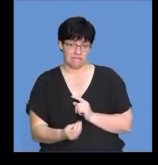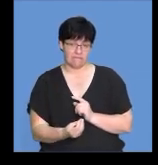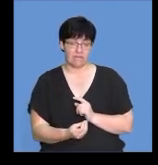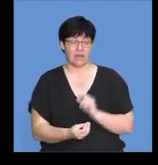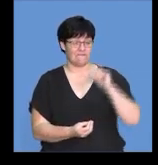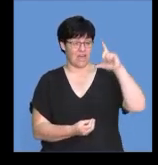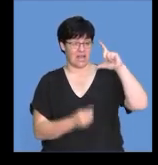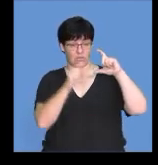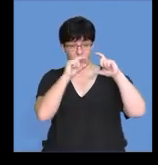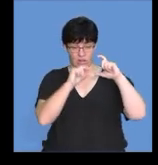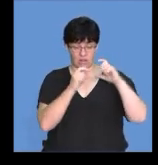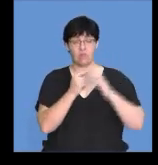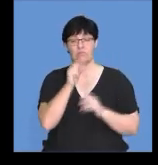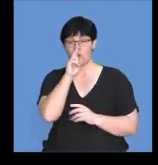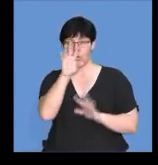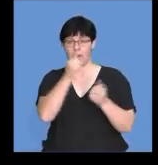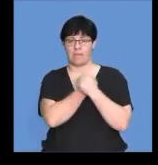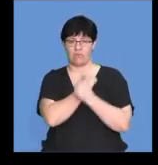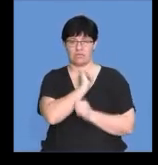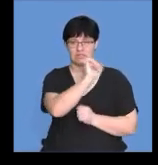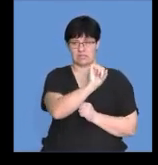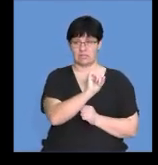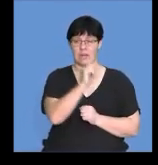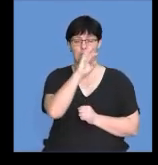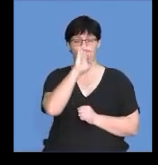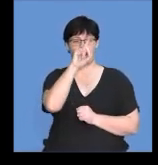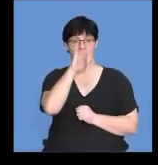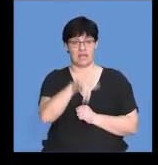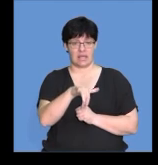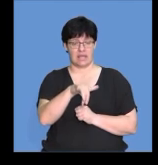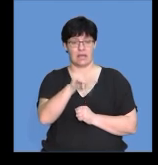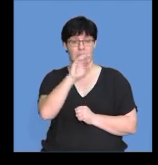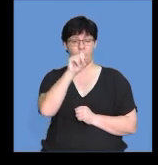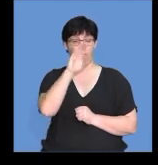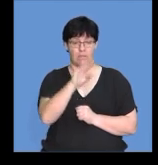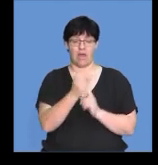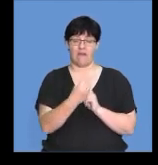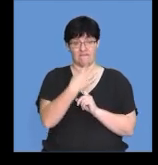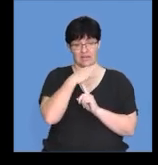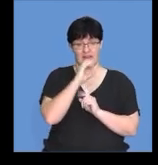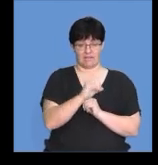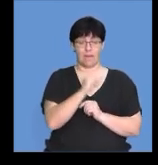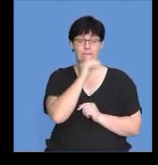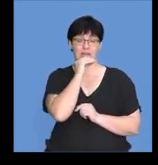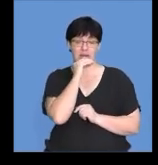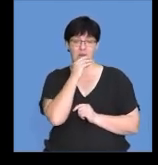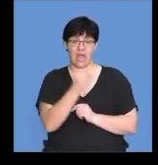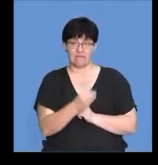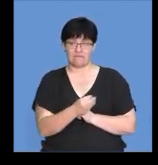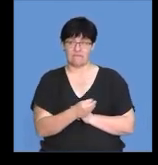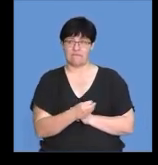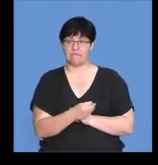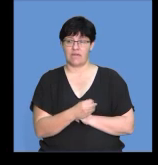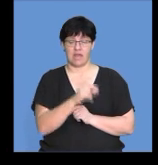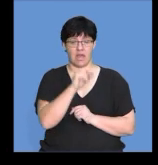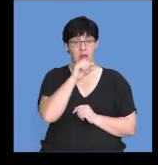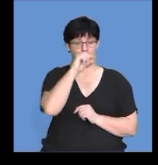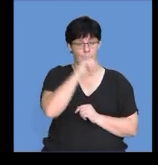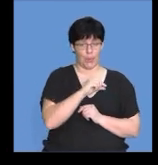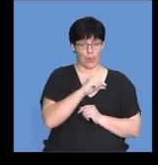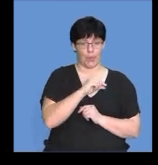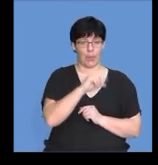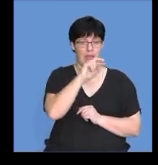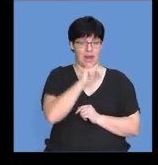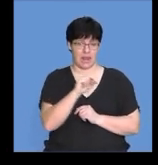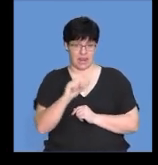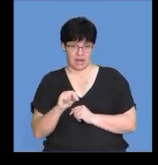alleles, we've got to look at her parents. Billy Bob was affected, so he's got two recessive alleles, and Mary